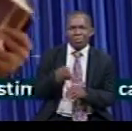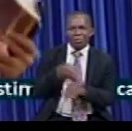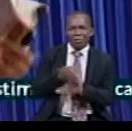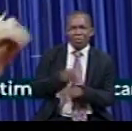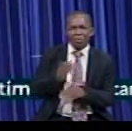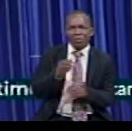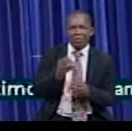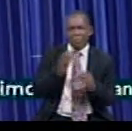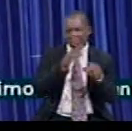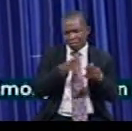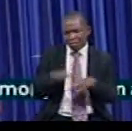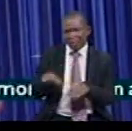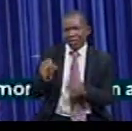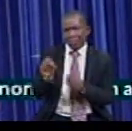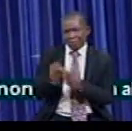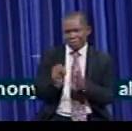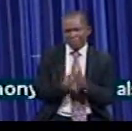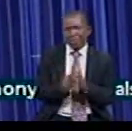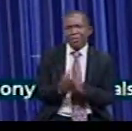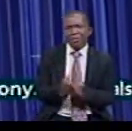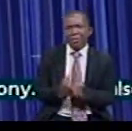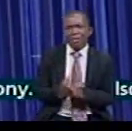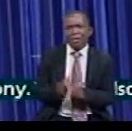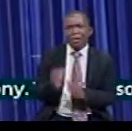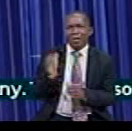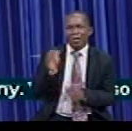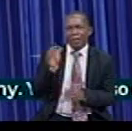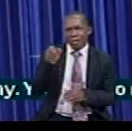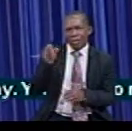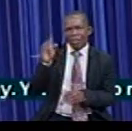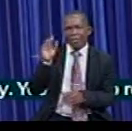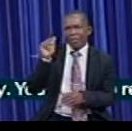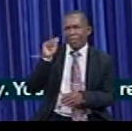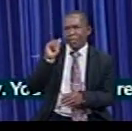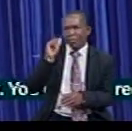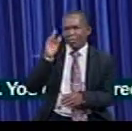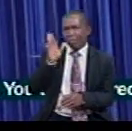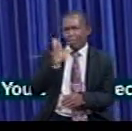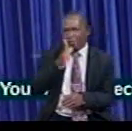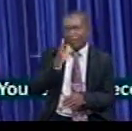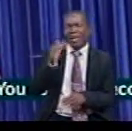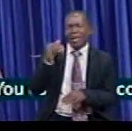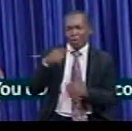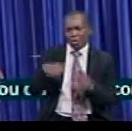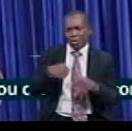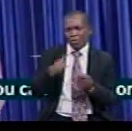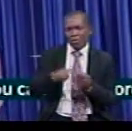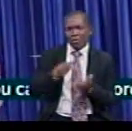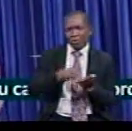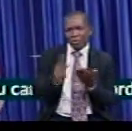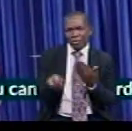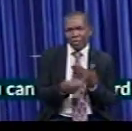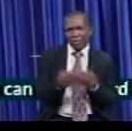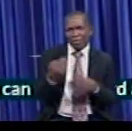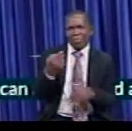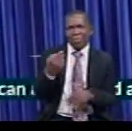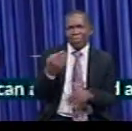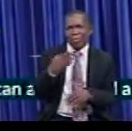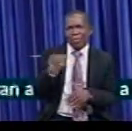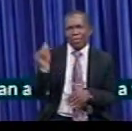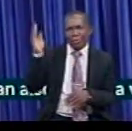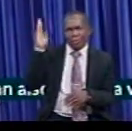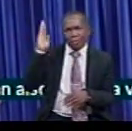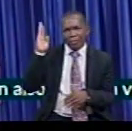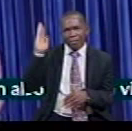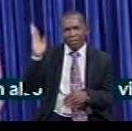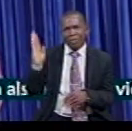my mother attended Dr. W.F. Kumuyi's program. And she had three daughters,